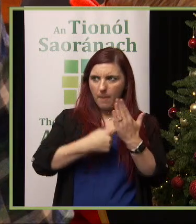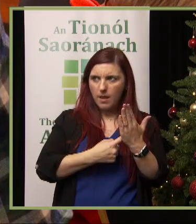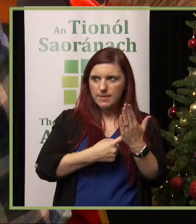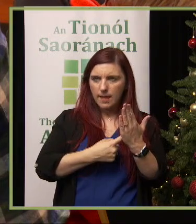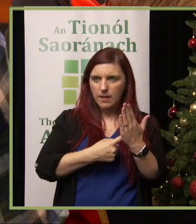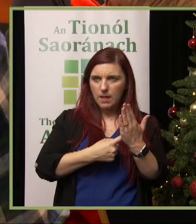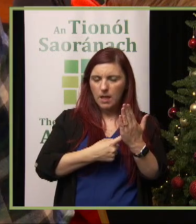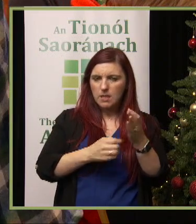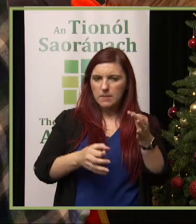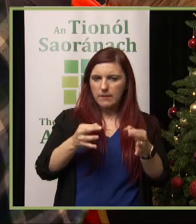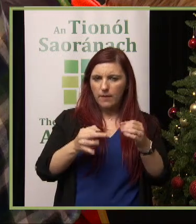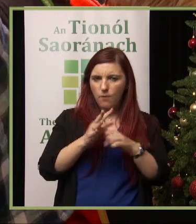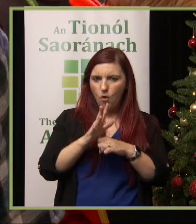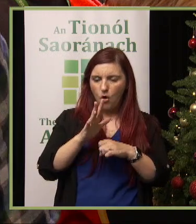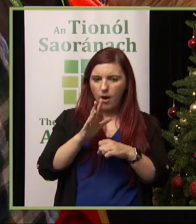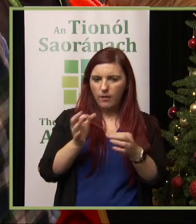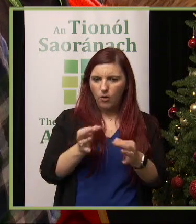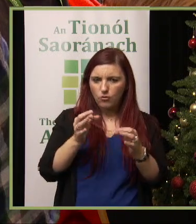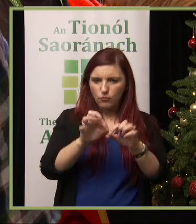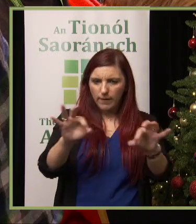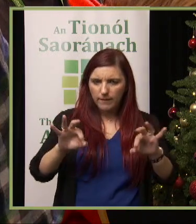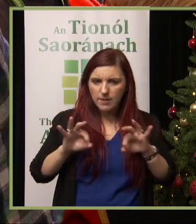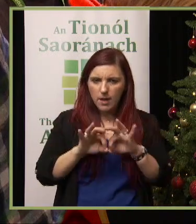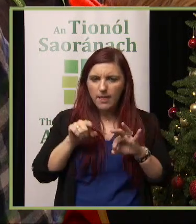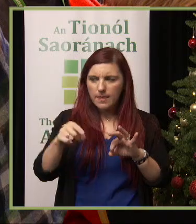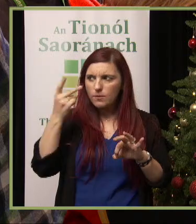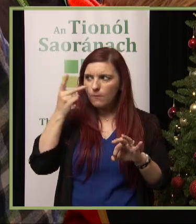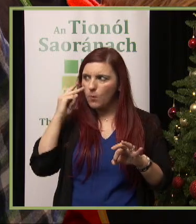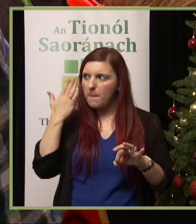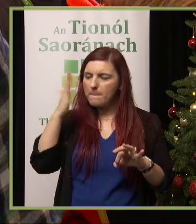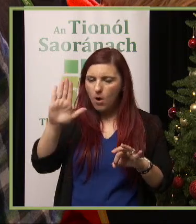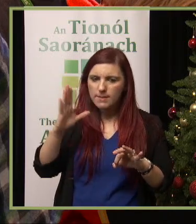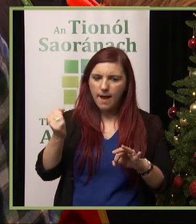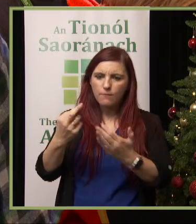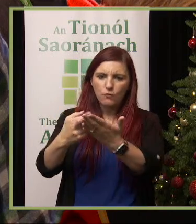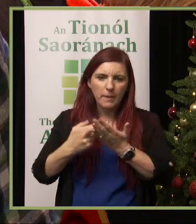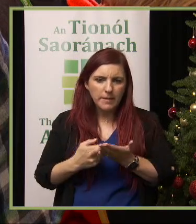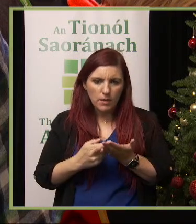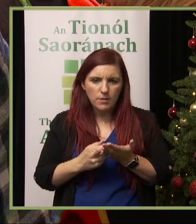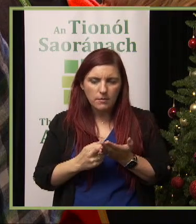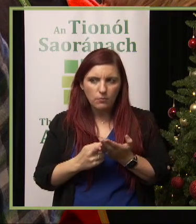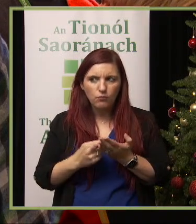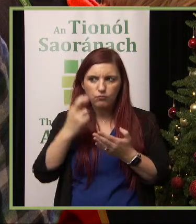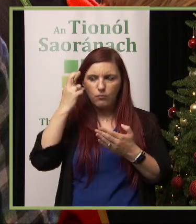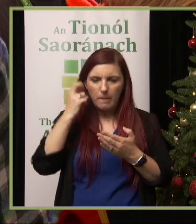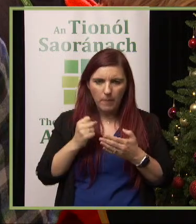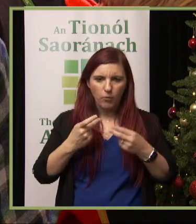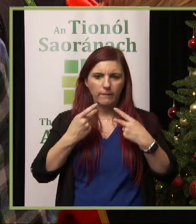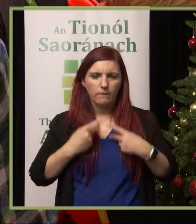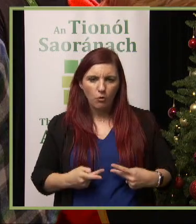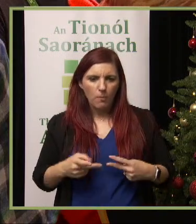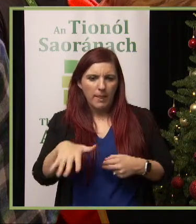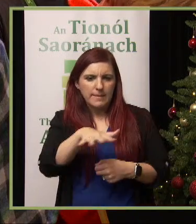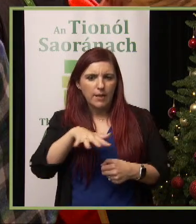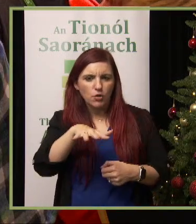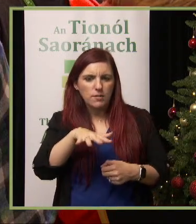agriculture and marine sectors. This review must make recommendations taking into consideration vulnerable sectors of the